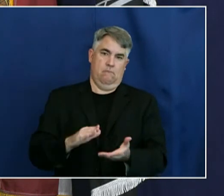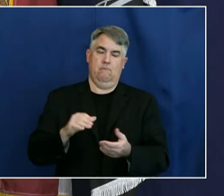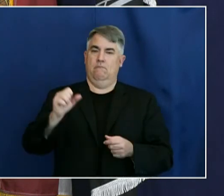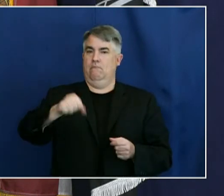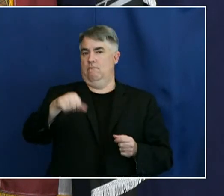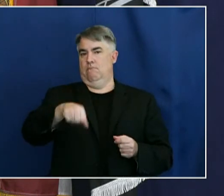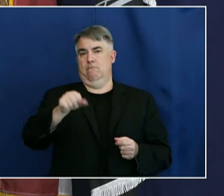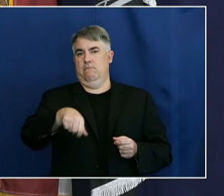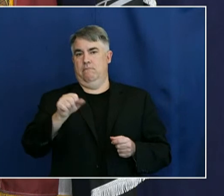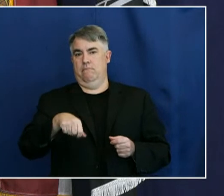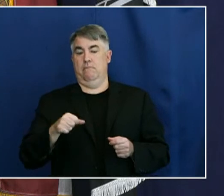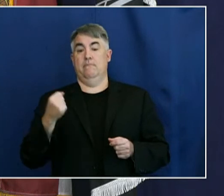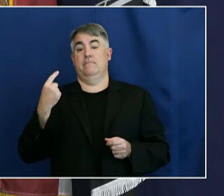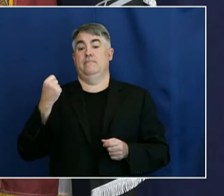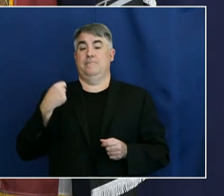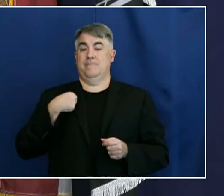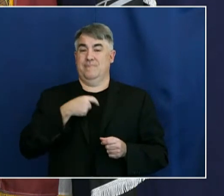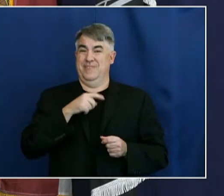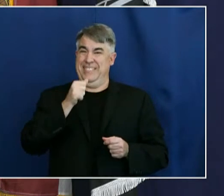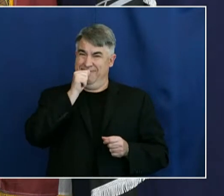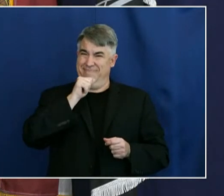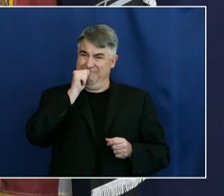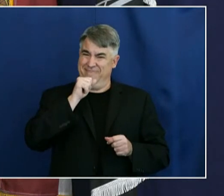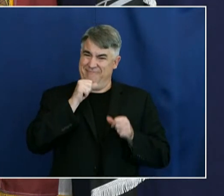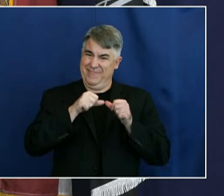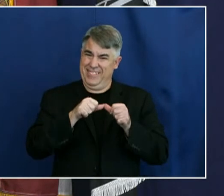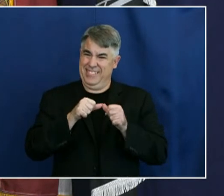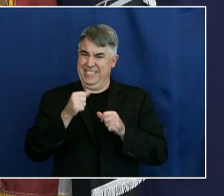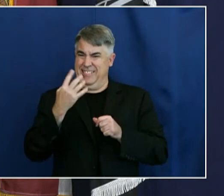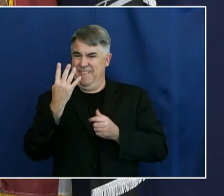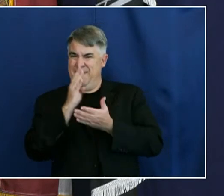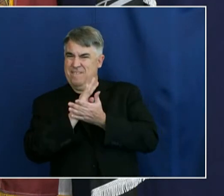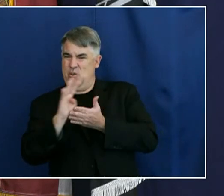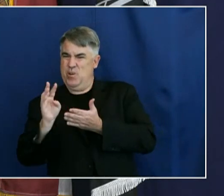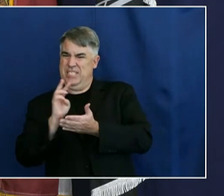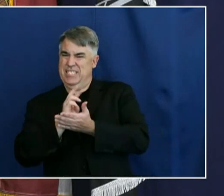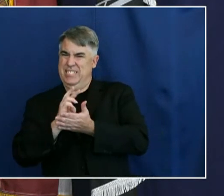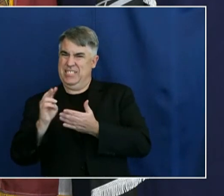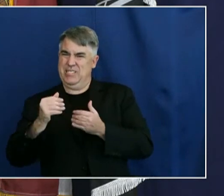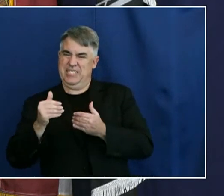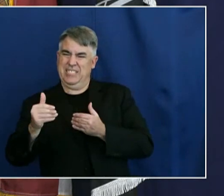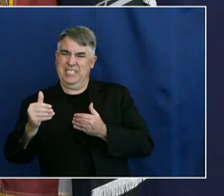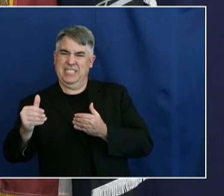next 4 to 6 weeks, then I think that we will be on a great track.